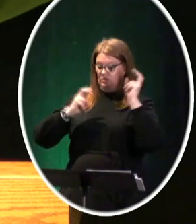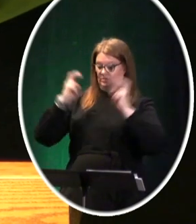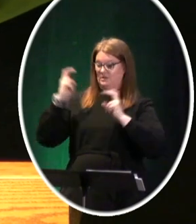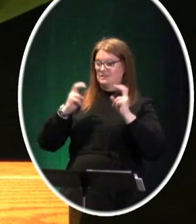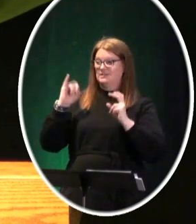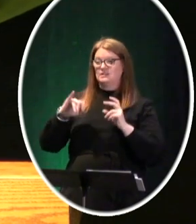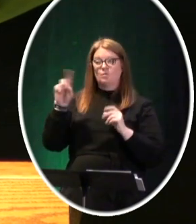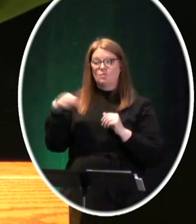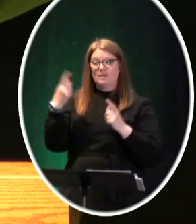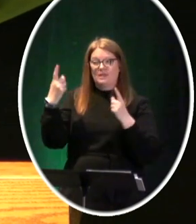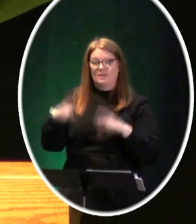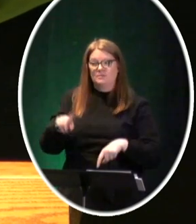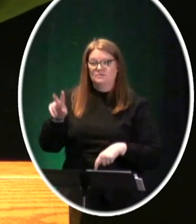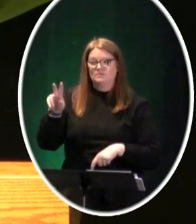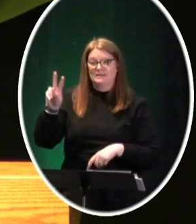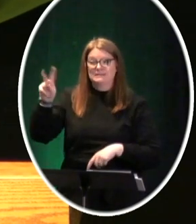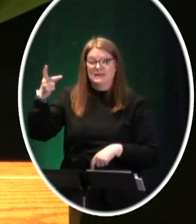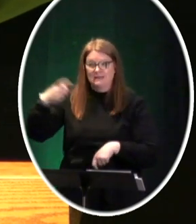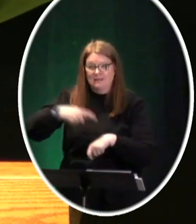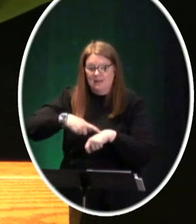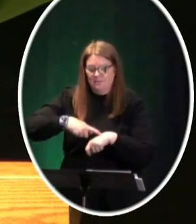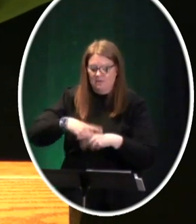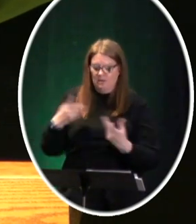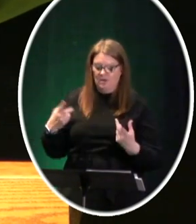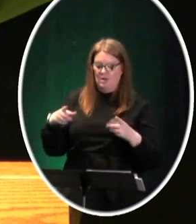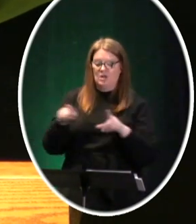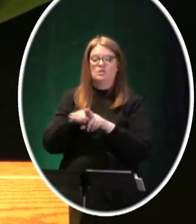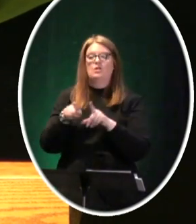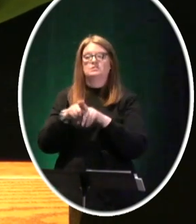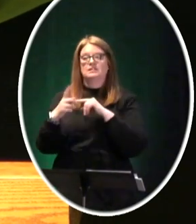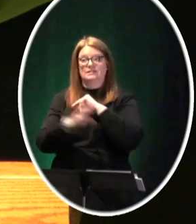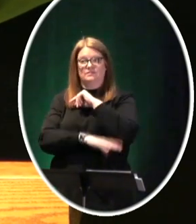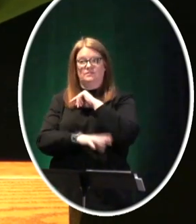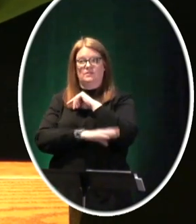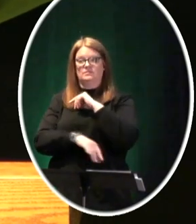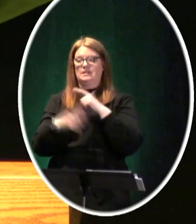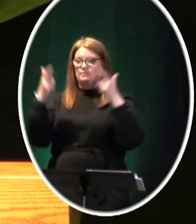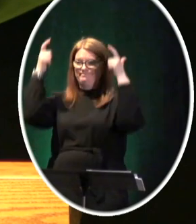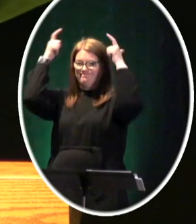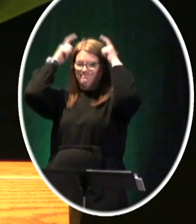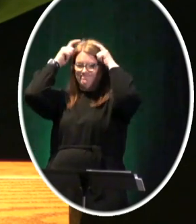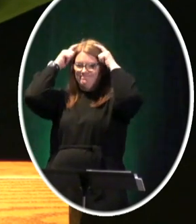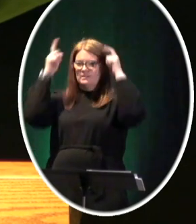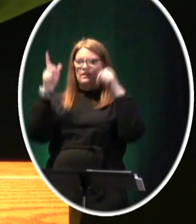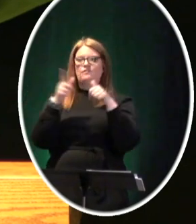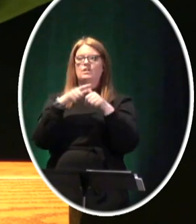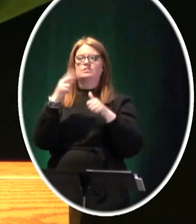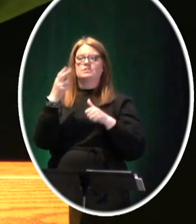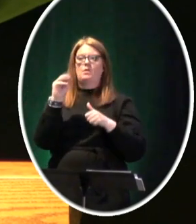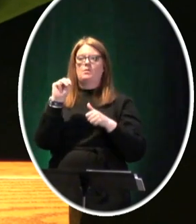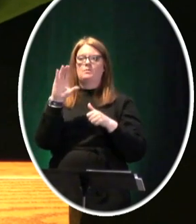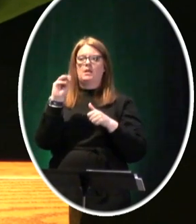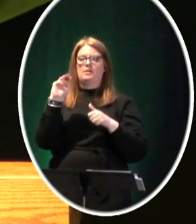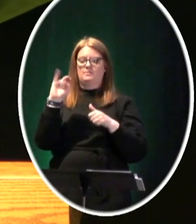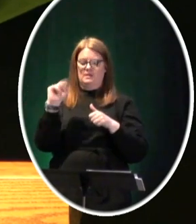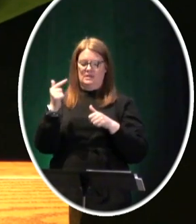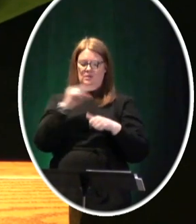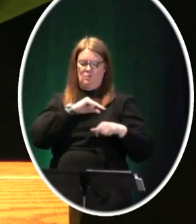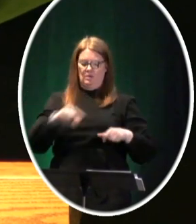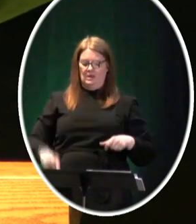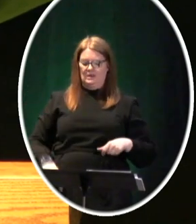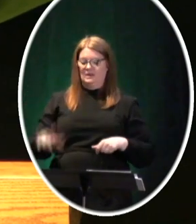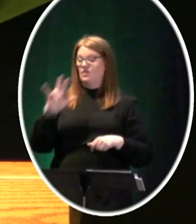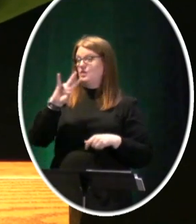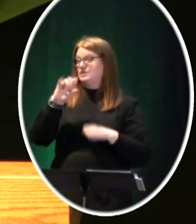history. Also this fall in October, she was crowned the first homecoming queen in 37 years when